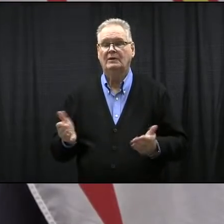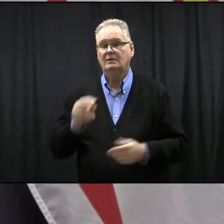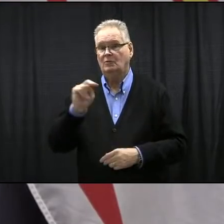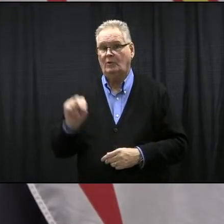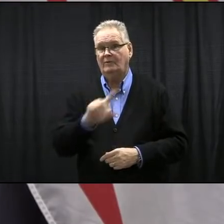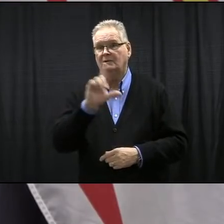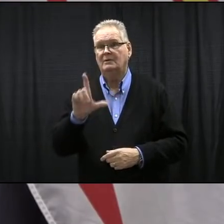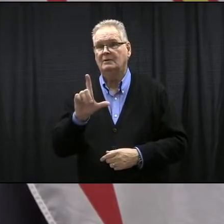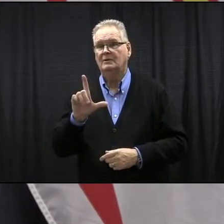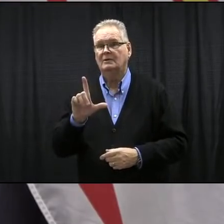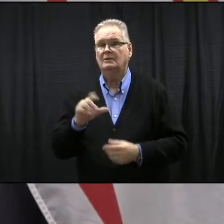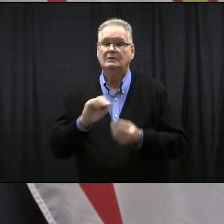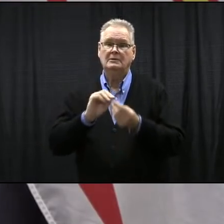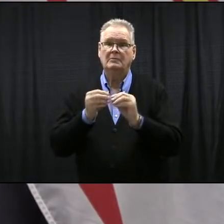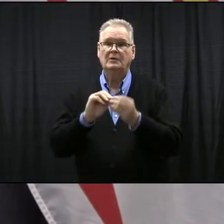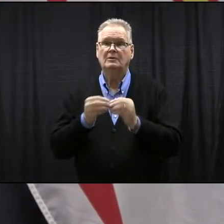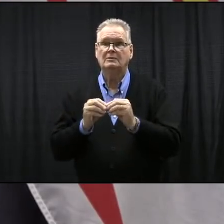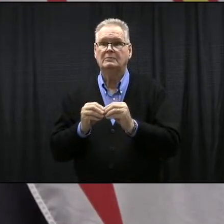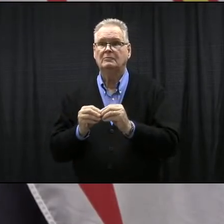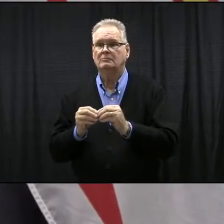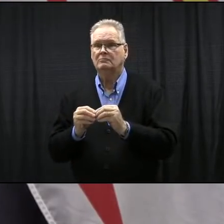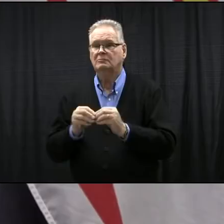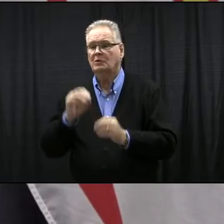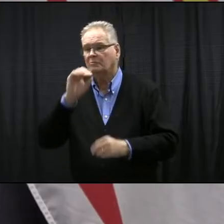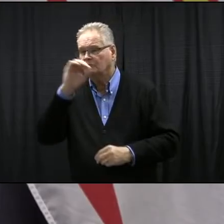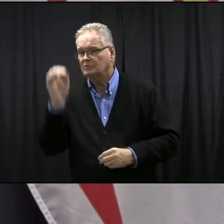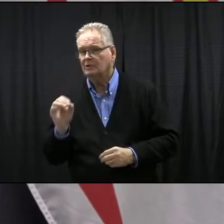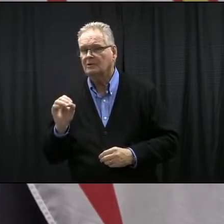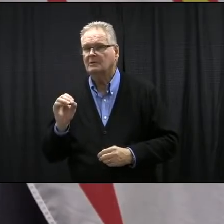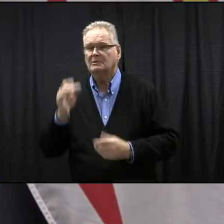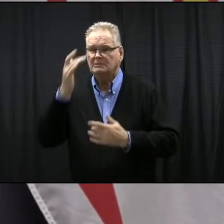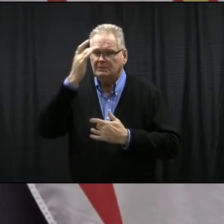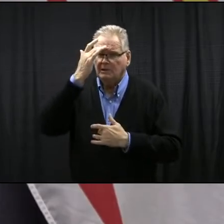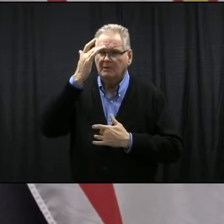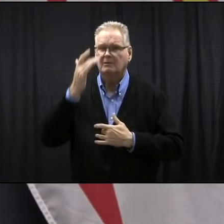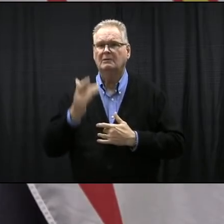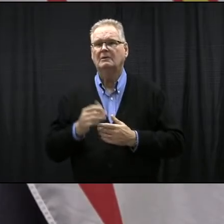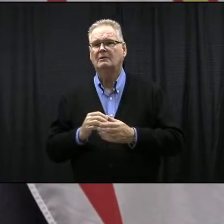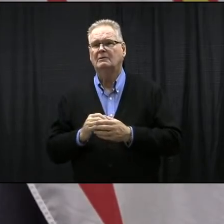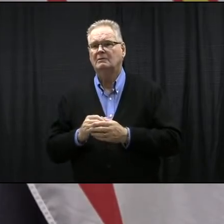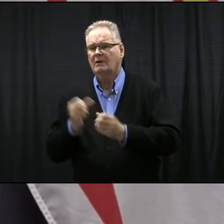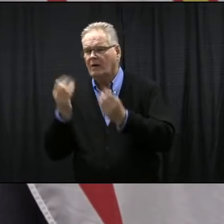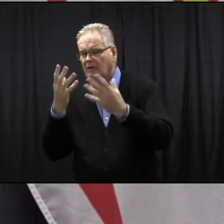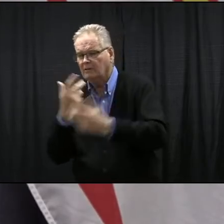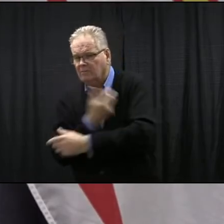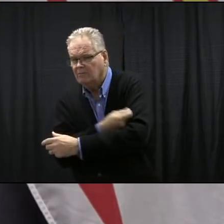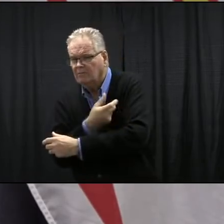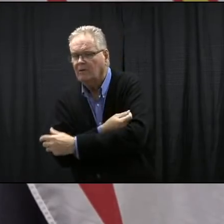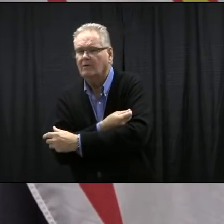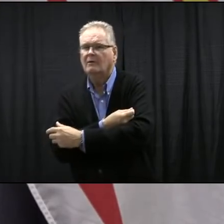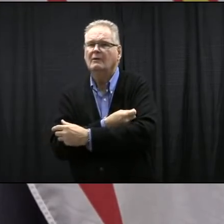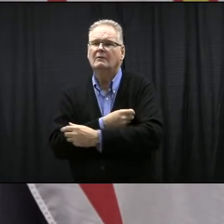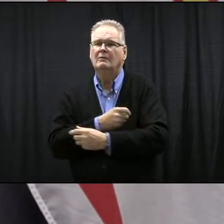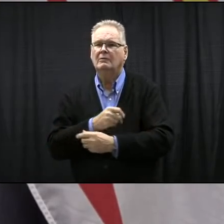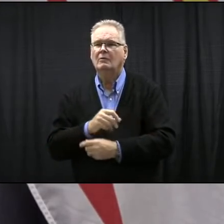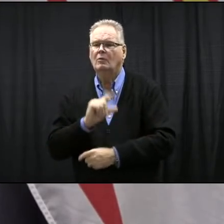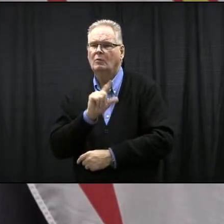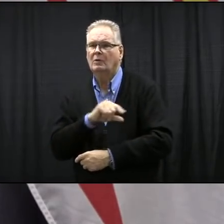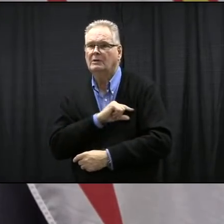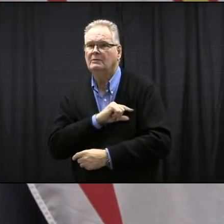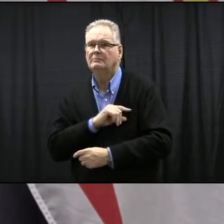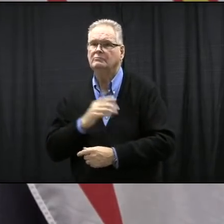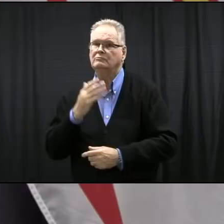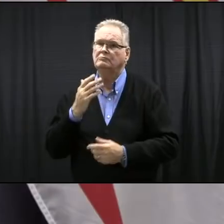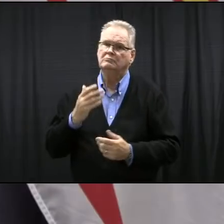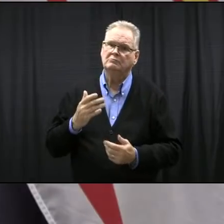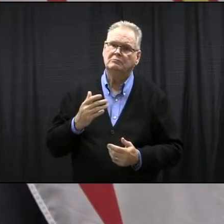evidence is very clear. The evidence is very clear on this point. Since vaccinations started in Canada, among cases where we know the